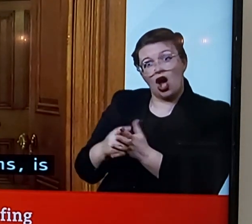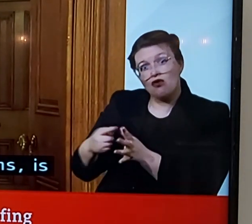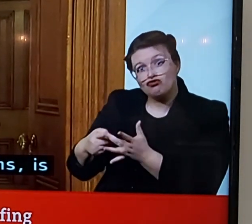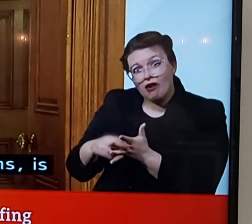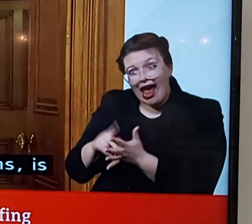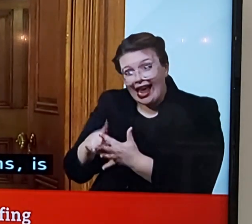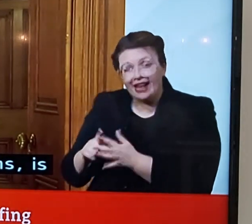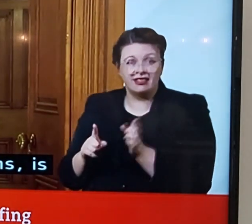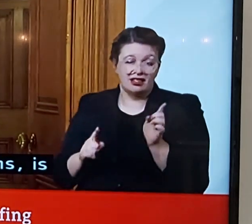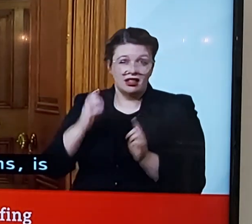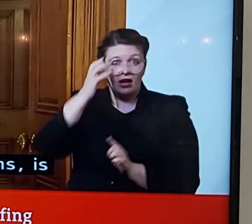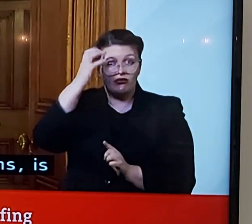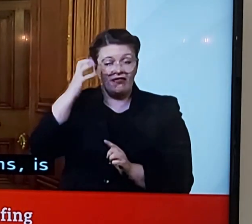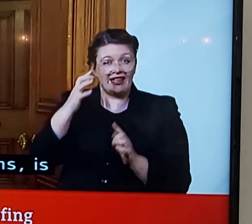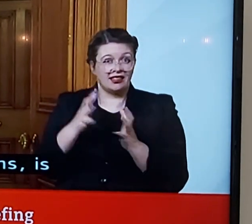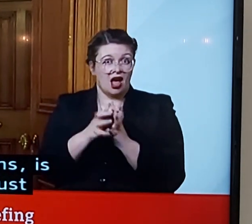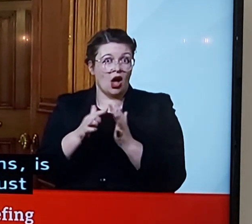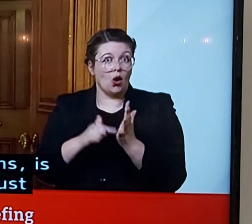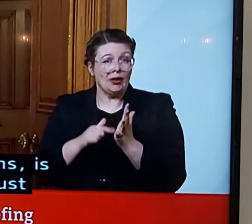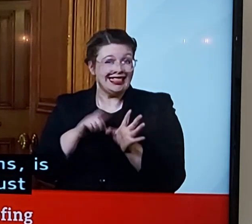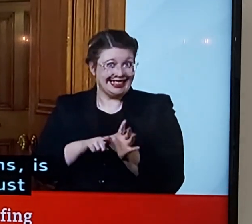I think that they are,